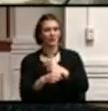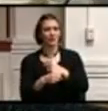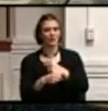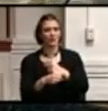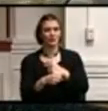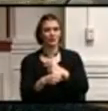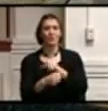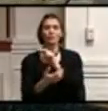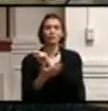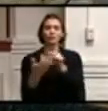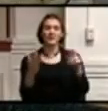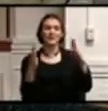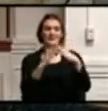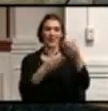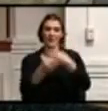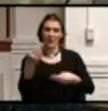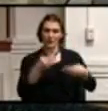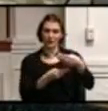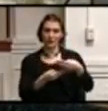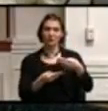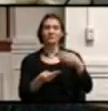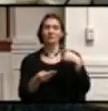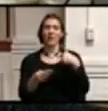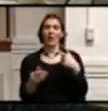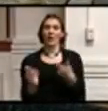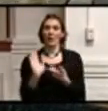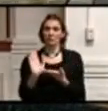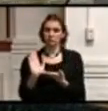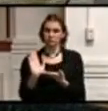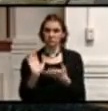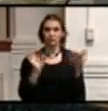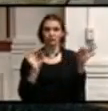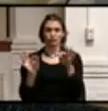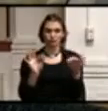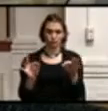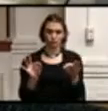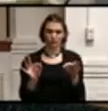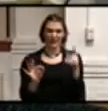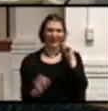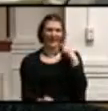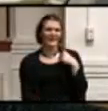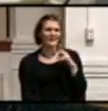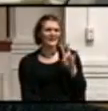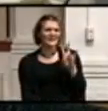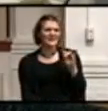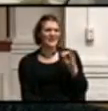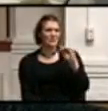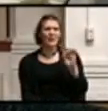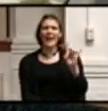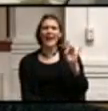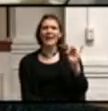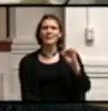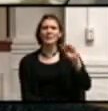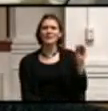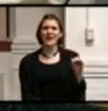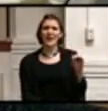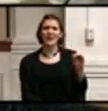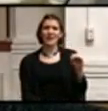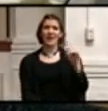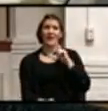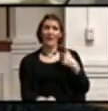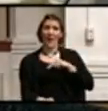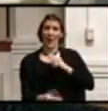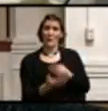the municipal budget. And what is it, 70-80% of the costs of the